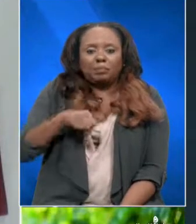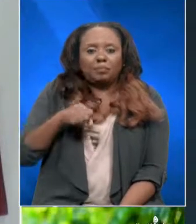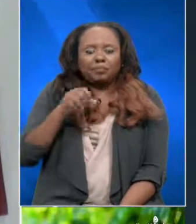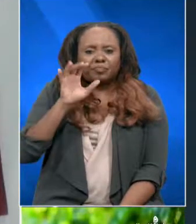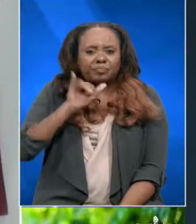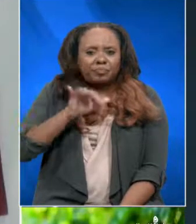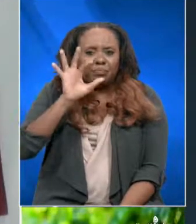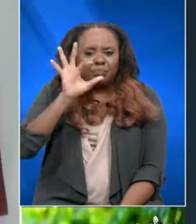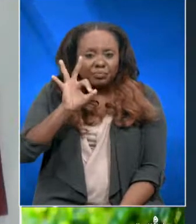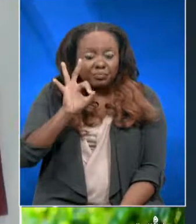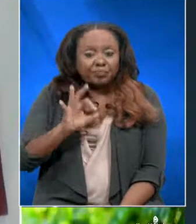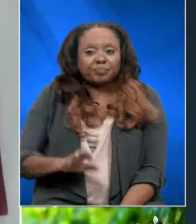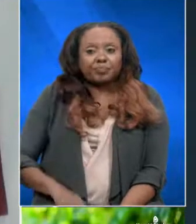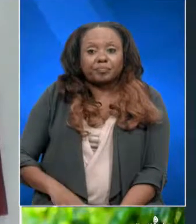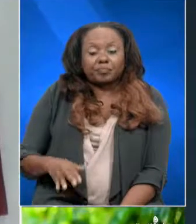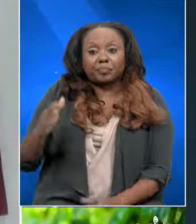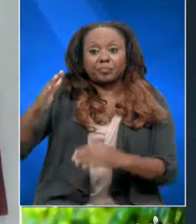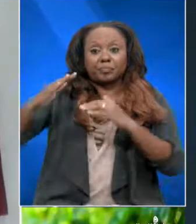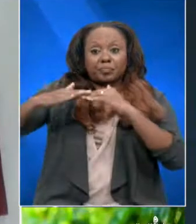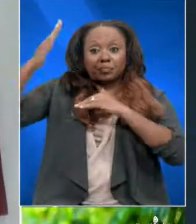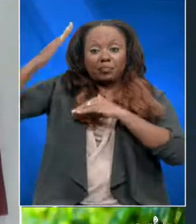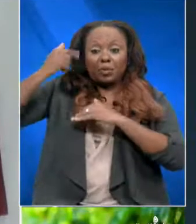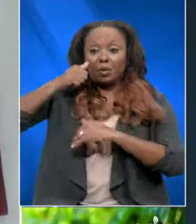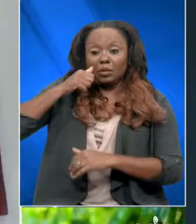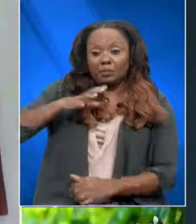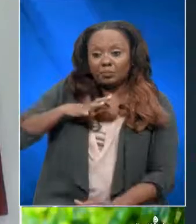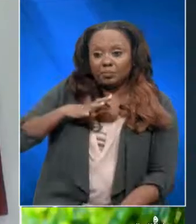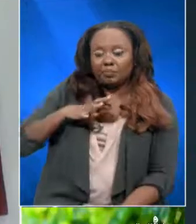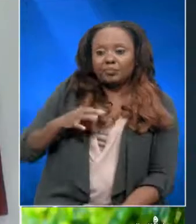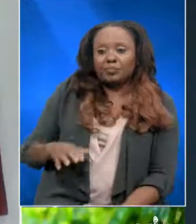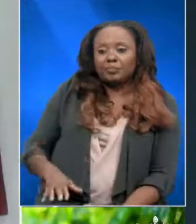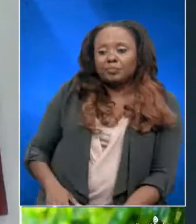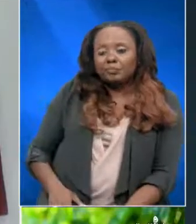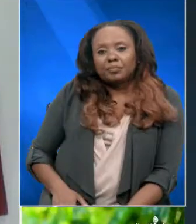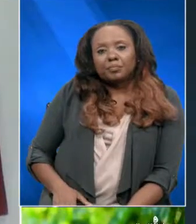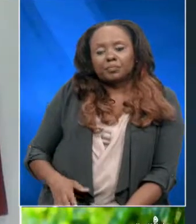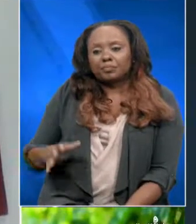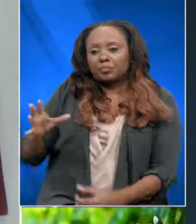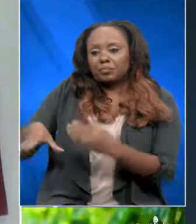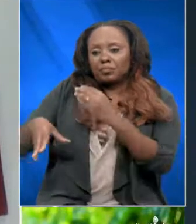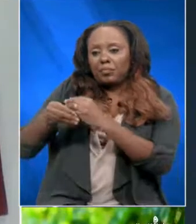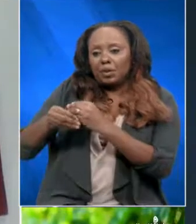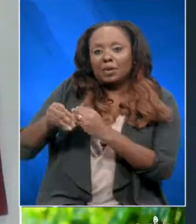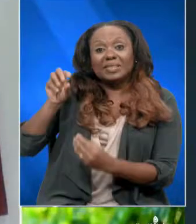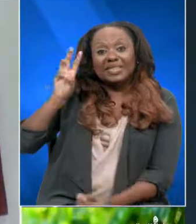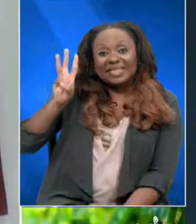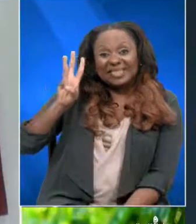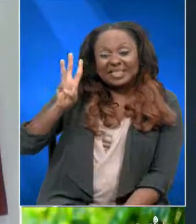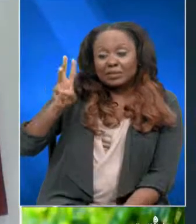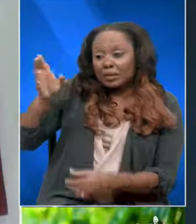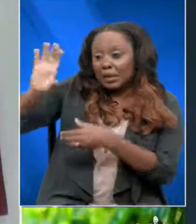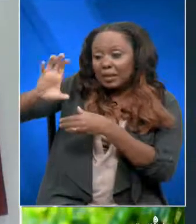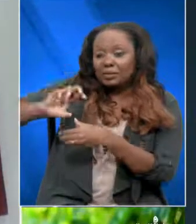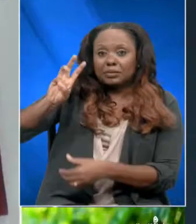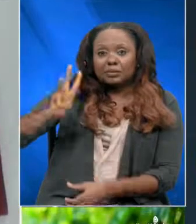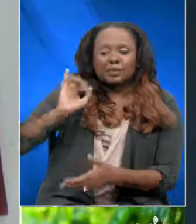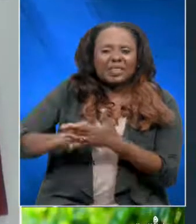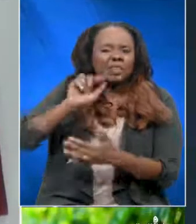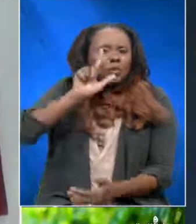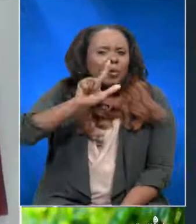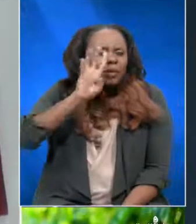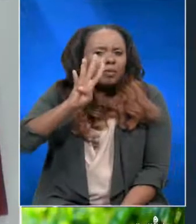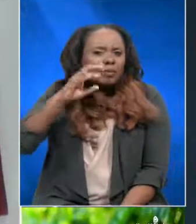grams. For the women, the maximum number of added teaspoons of sugar a day is 6, and that's around 24